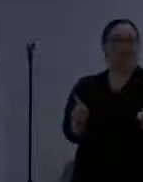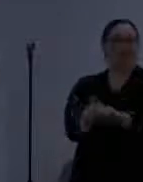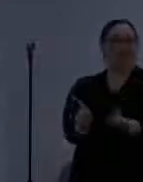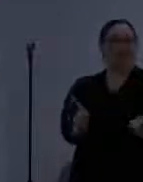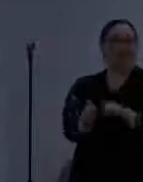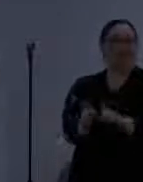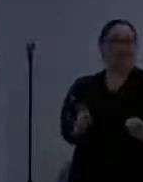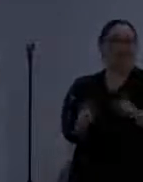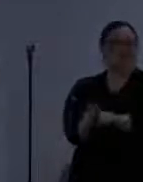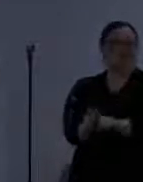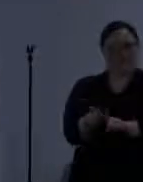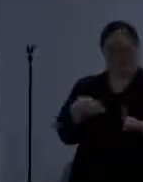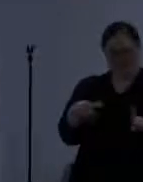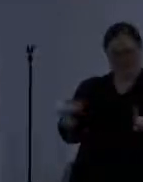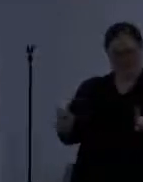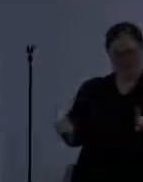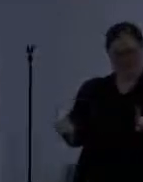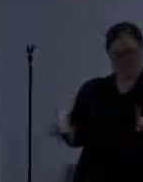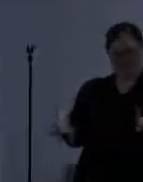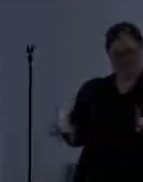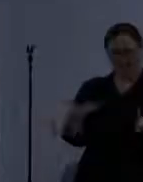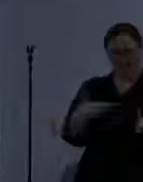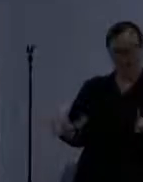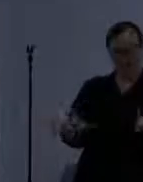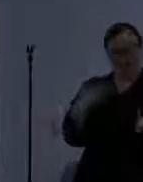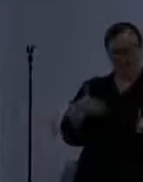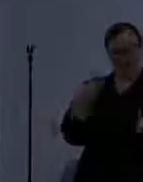there's a risk then of retribution.